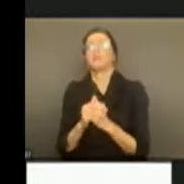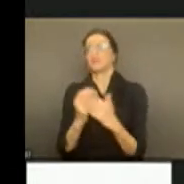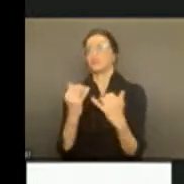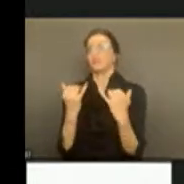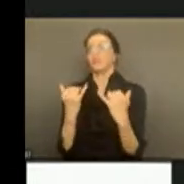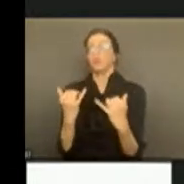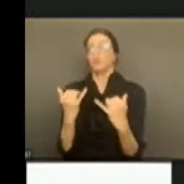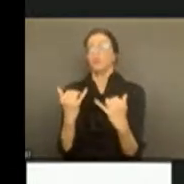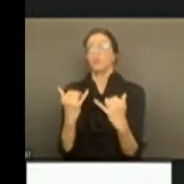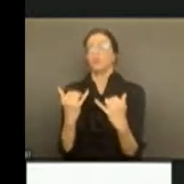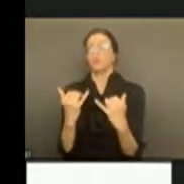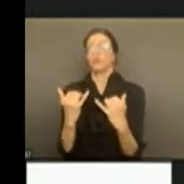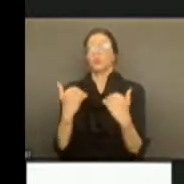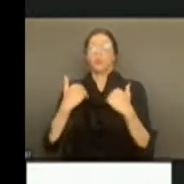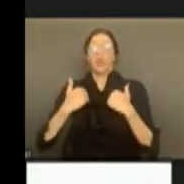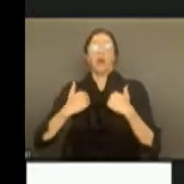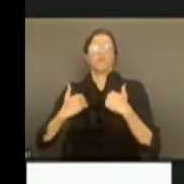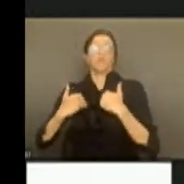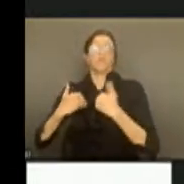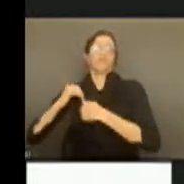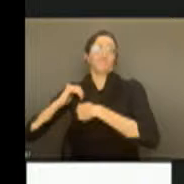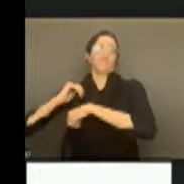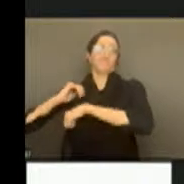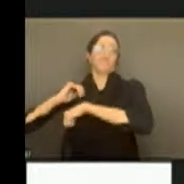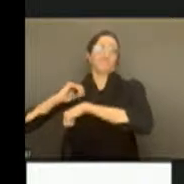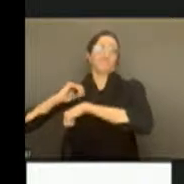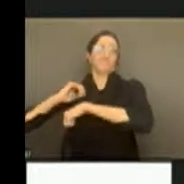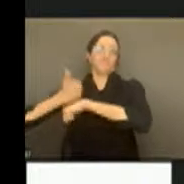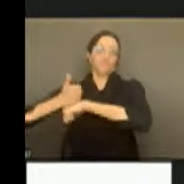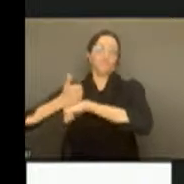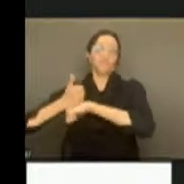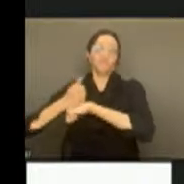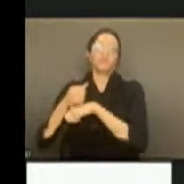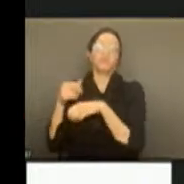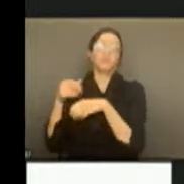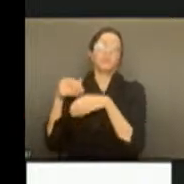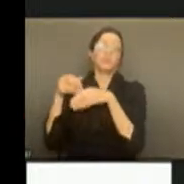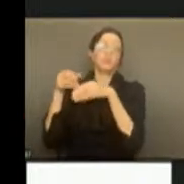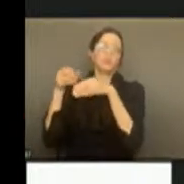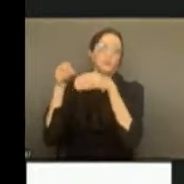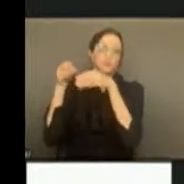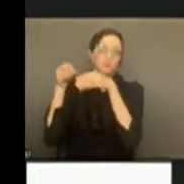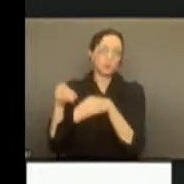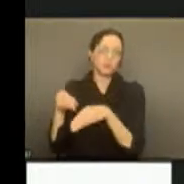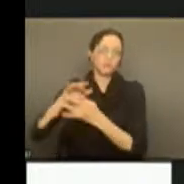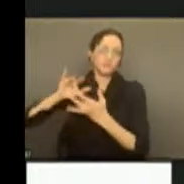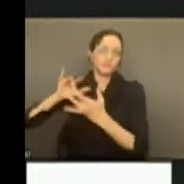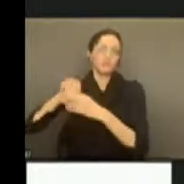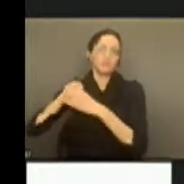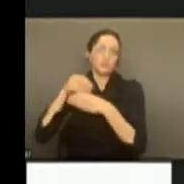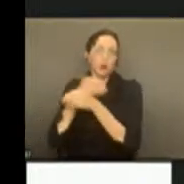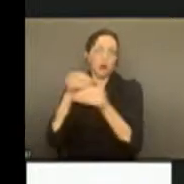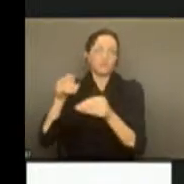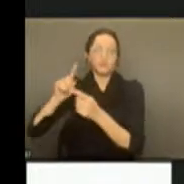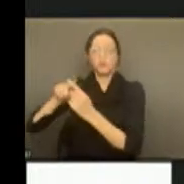addresses those concerns. As far as items and how capital items or items in general